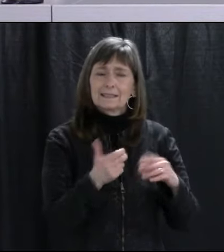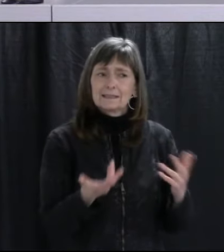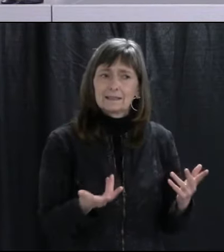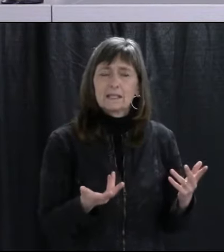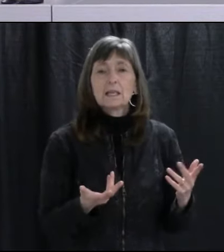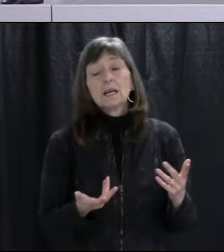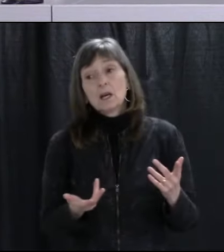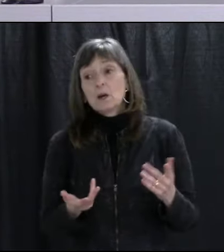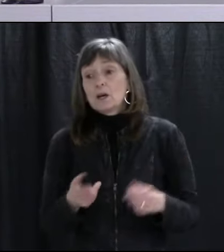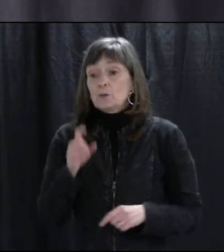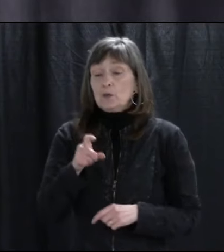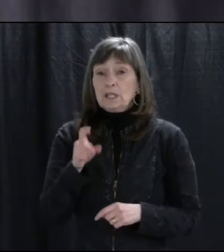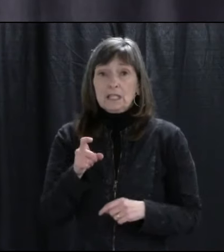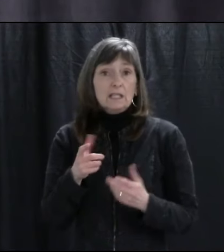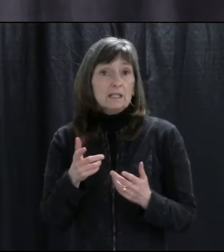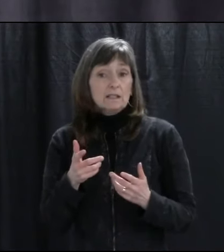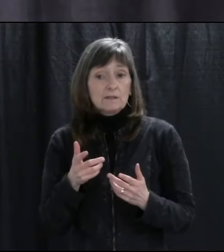need a food supply chain.